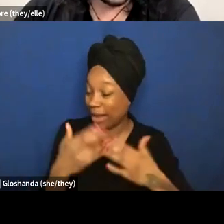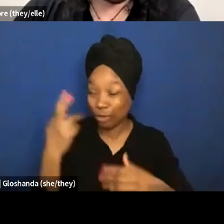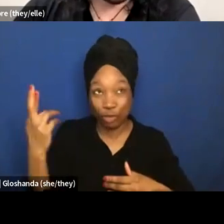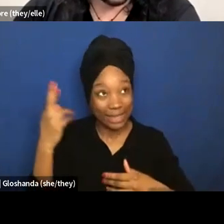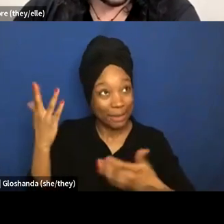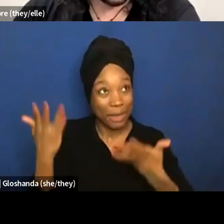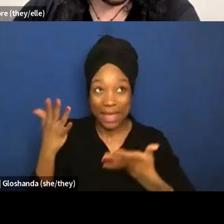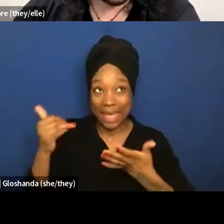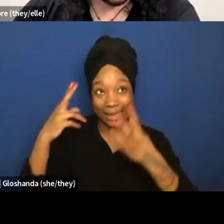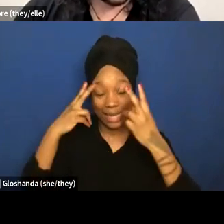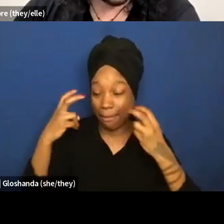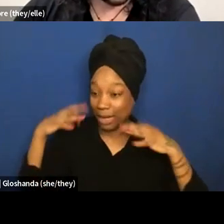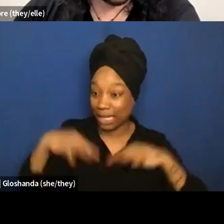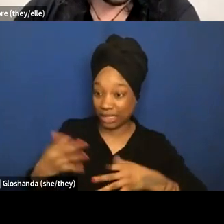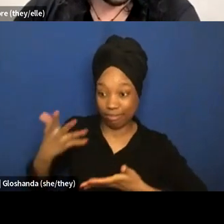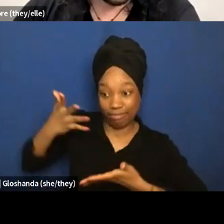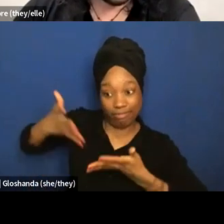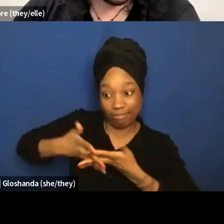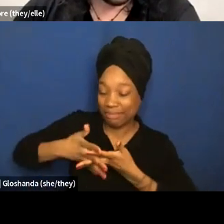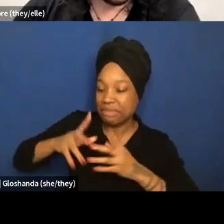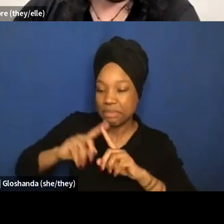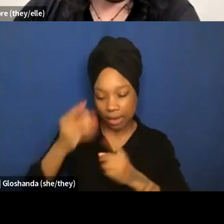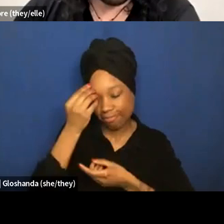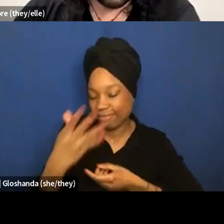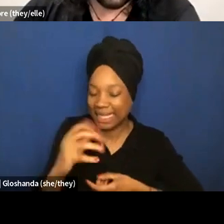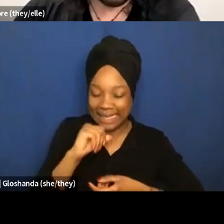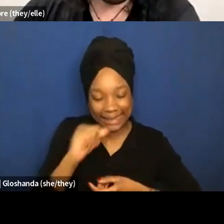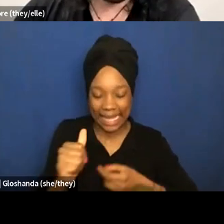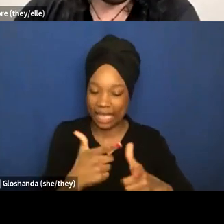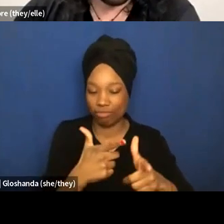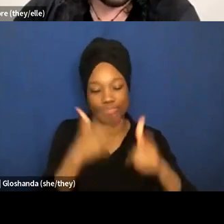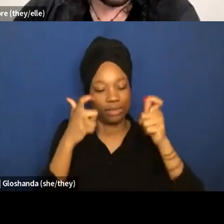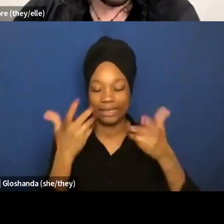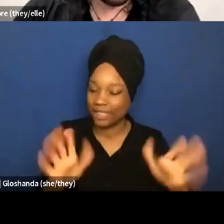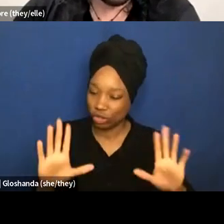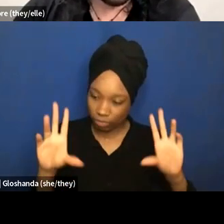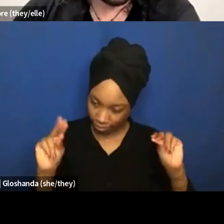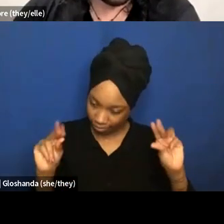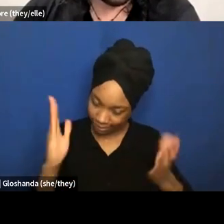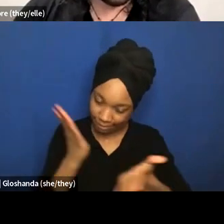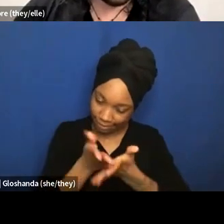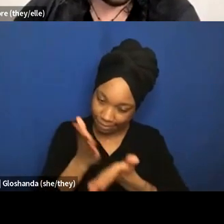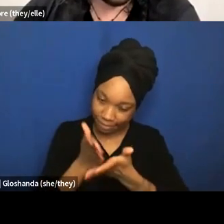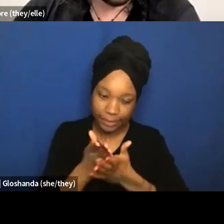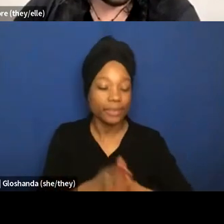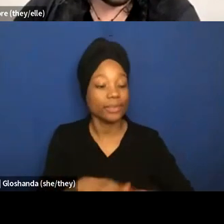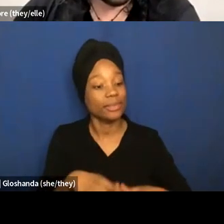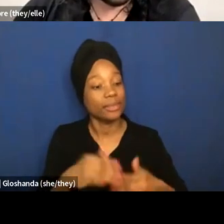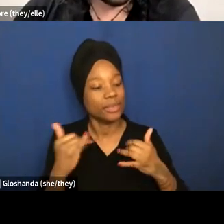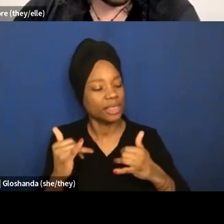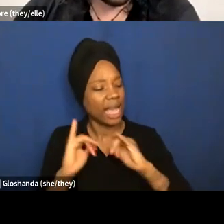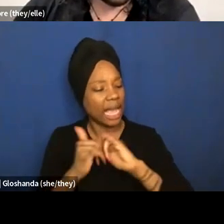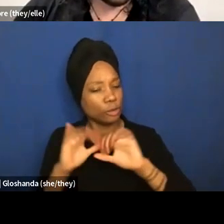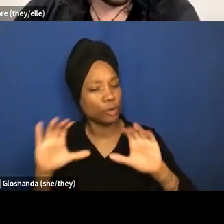capitalist indoctrination, it's not a sprint. Let's just stop that. In terms of how to do the work, right, outside of